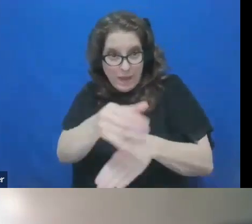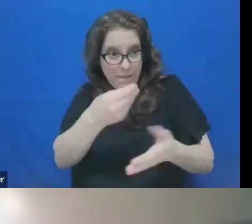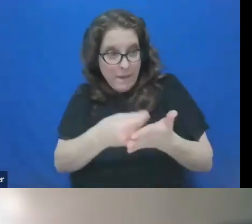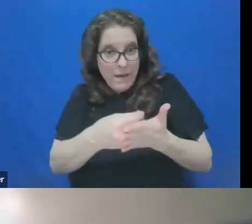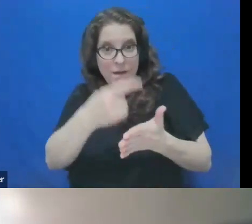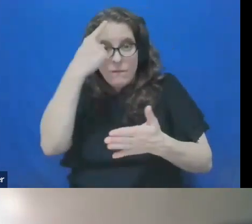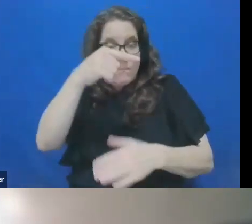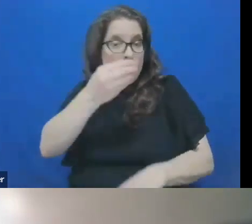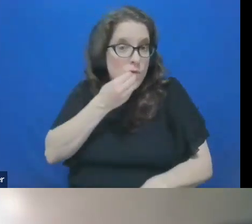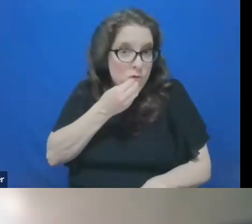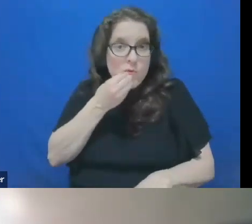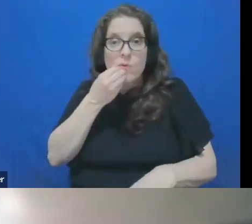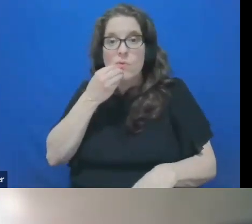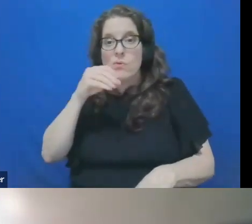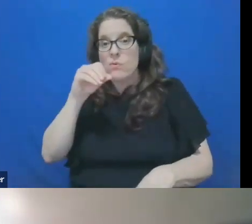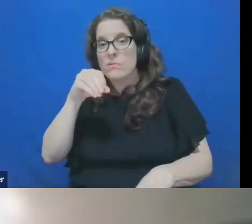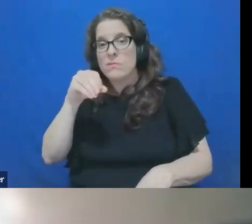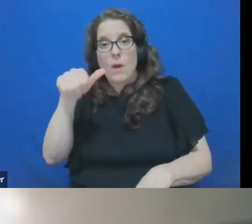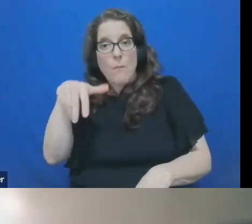Okay.